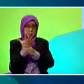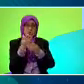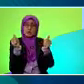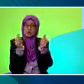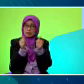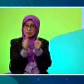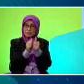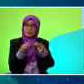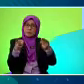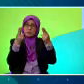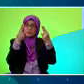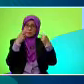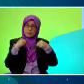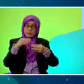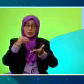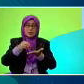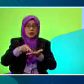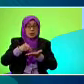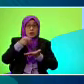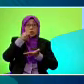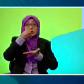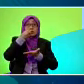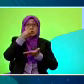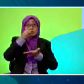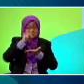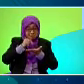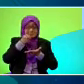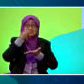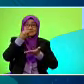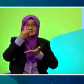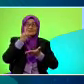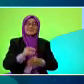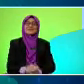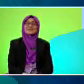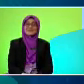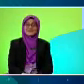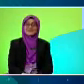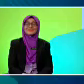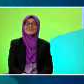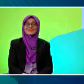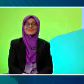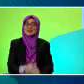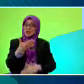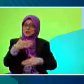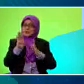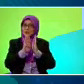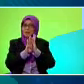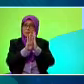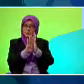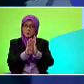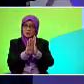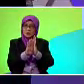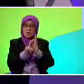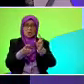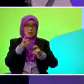nutrients. Oh, yes. Thank you so much, Akil. Yes, that proves to us like if we leave just tap